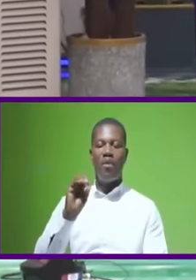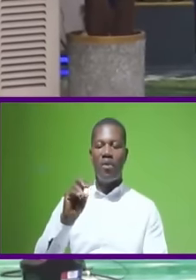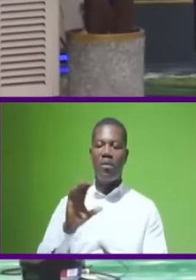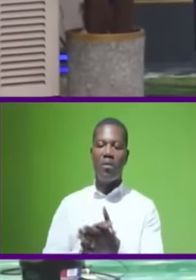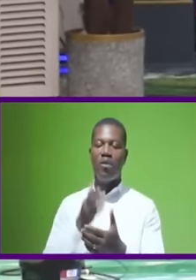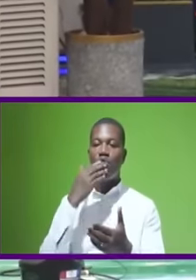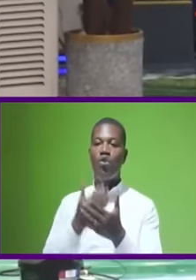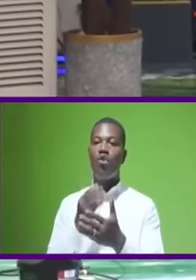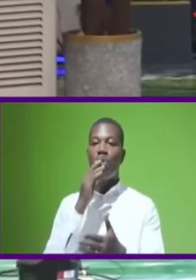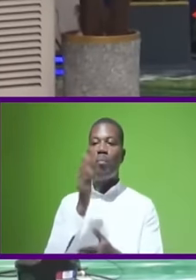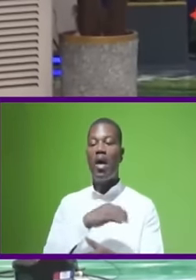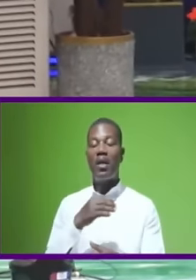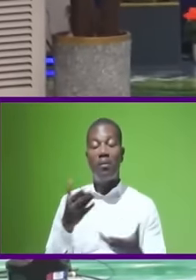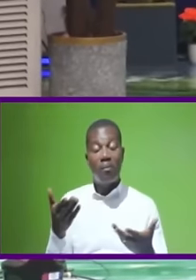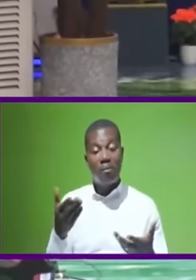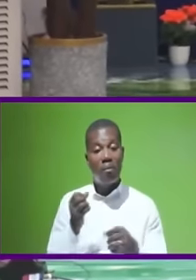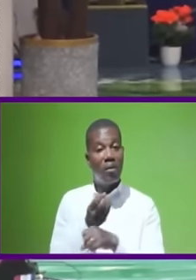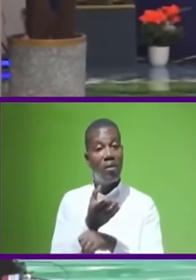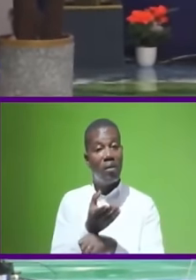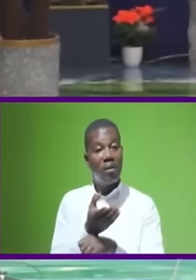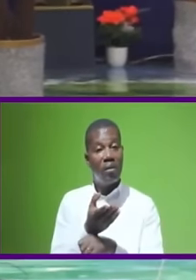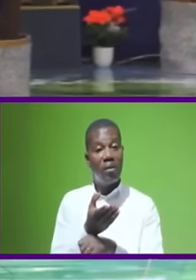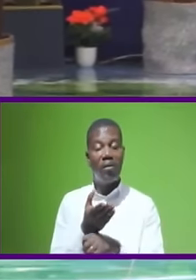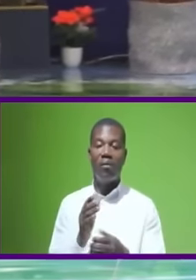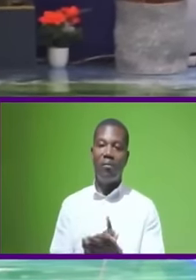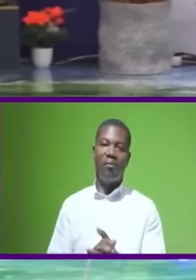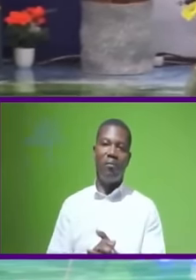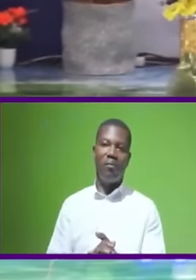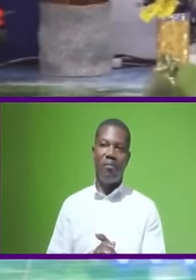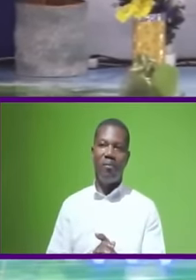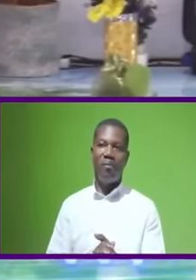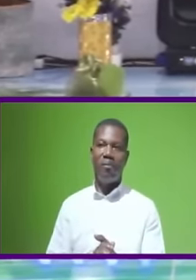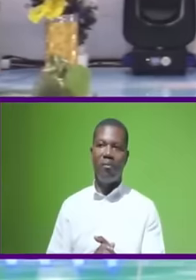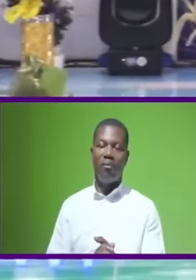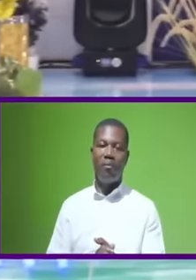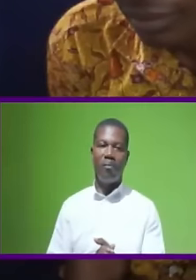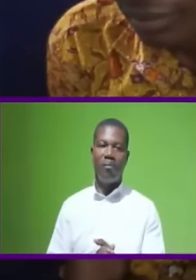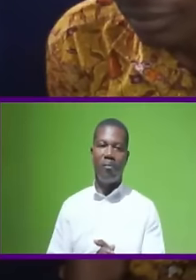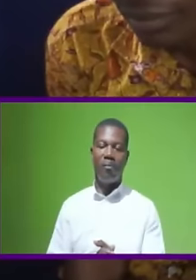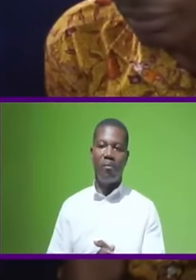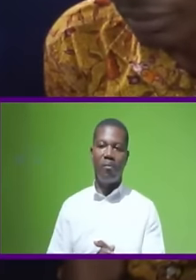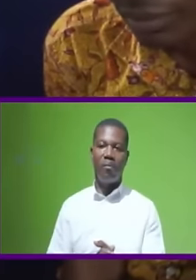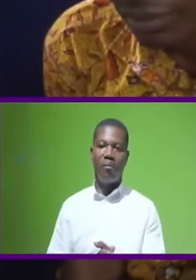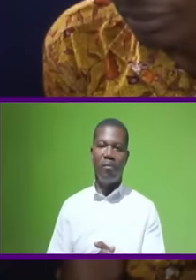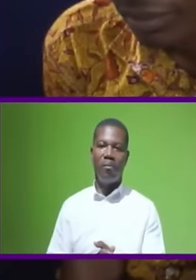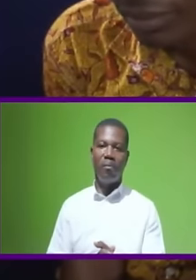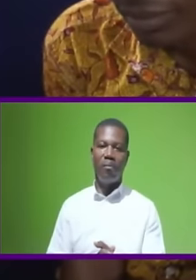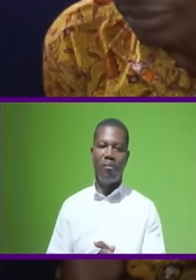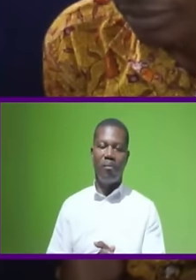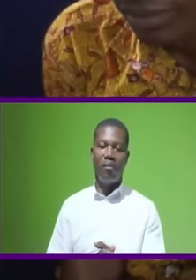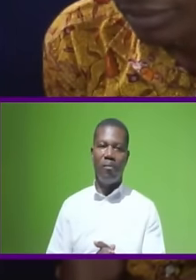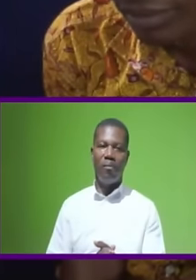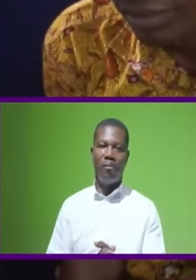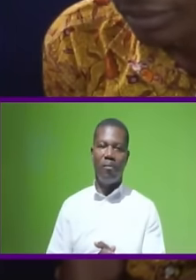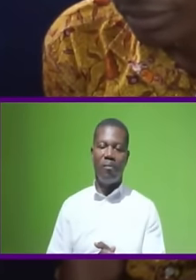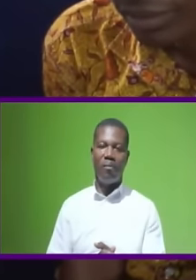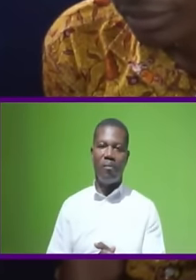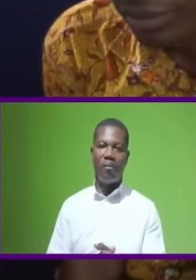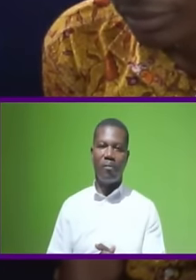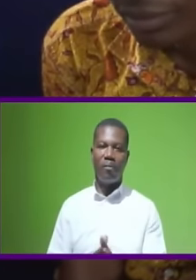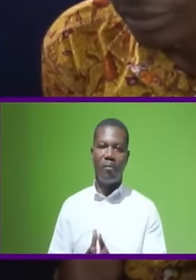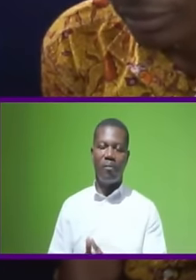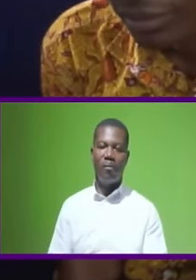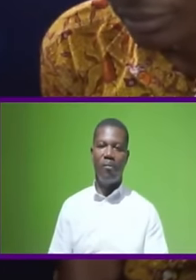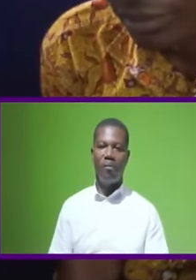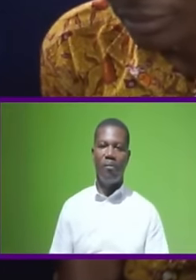good and a bad a good good yes. So the other day, just like one movement, the moment they received